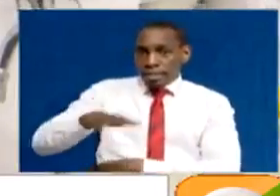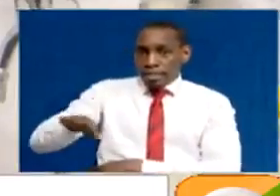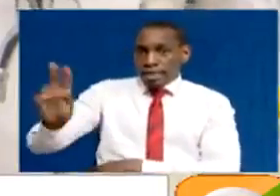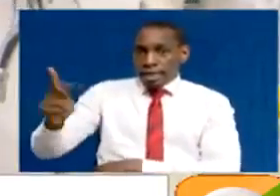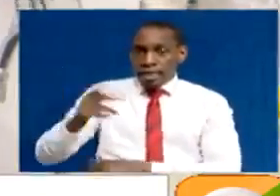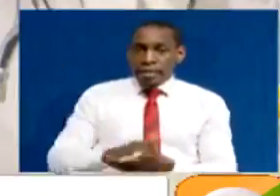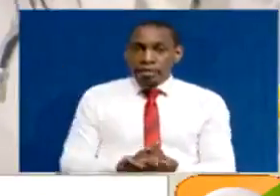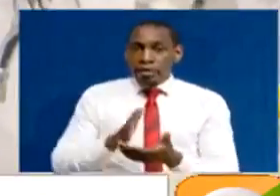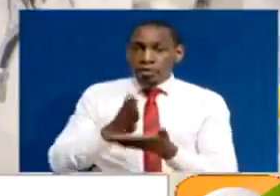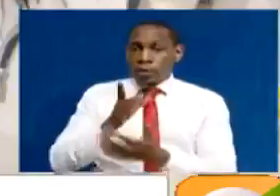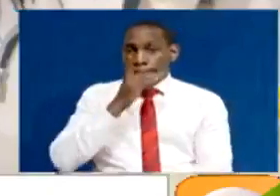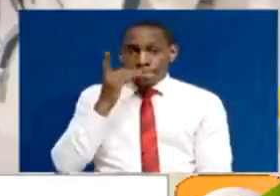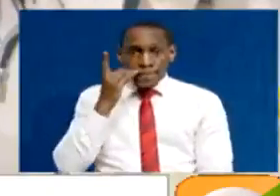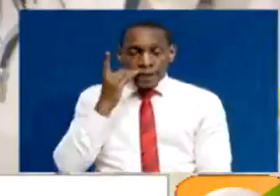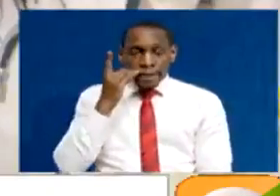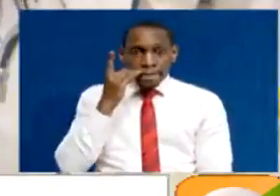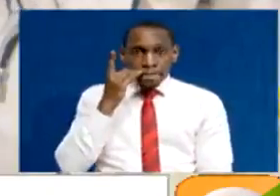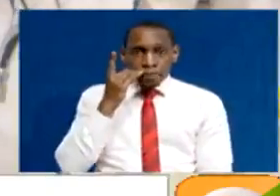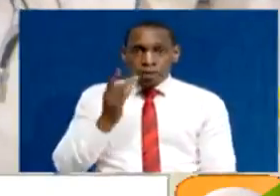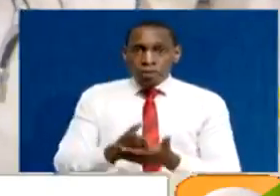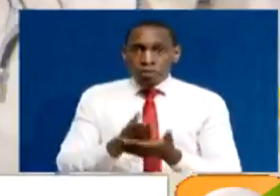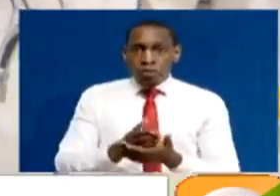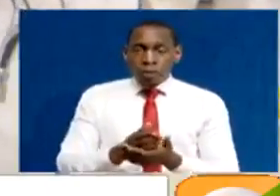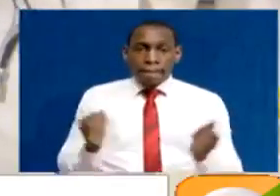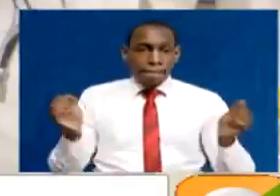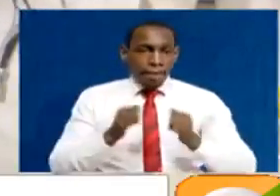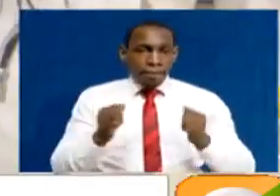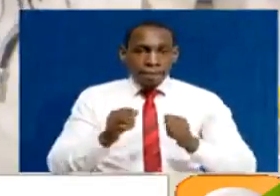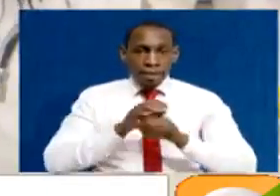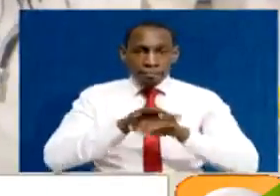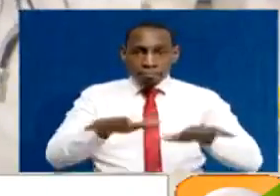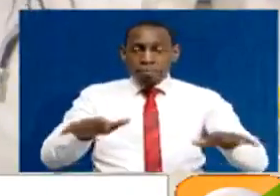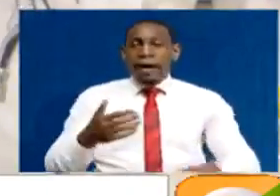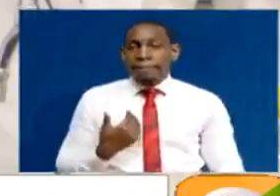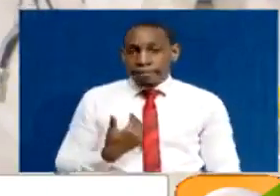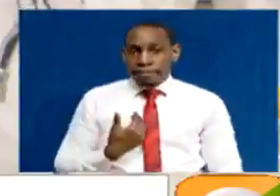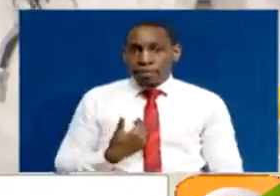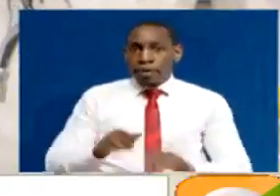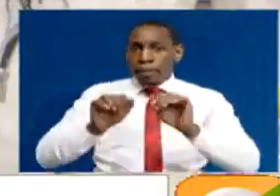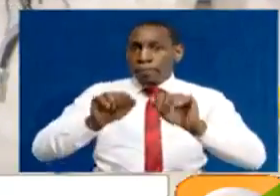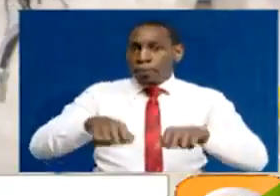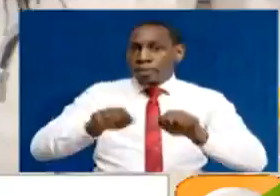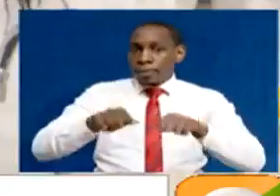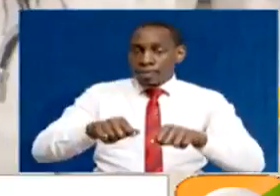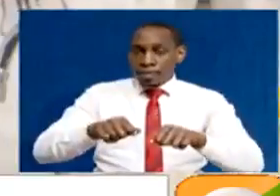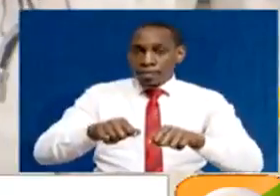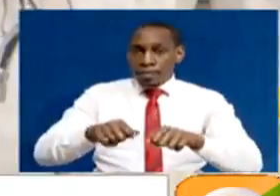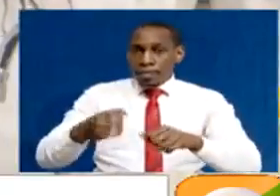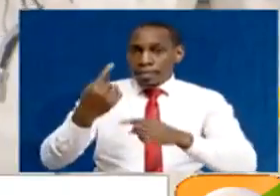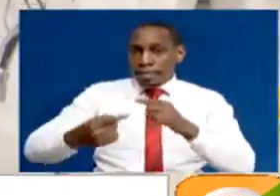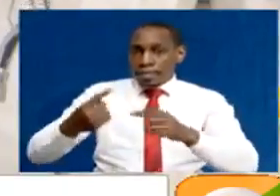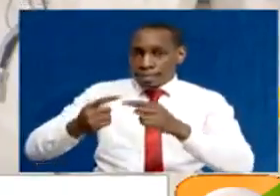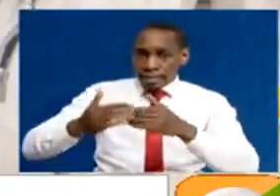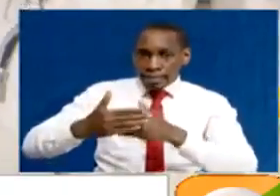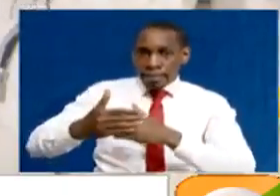Kenya, which is dry and we have seasonal malaria transmission. We can possibly, within a couple of